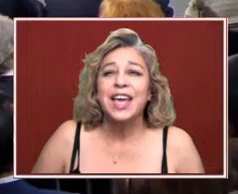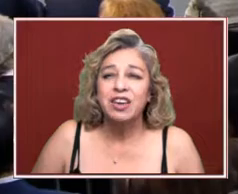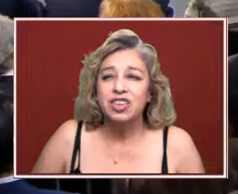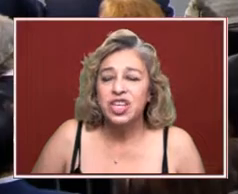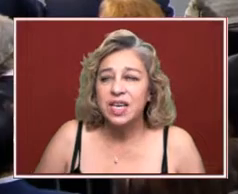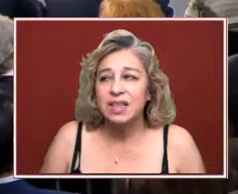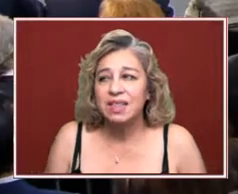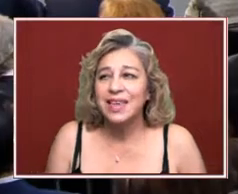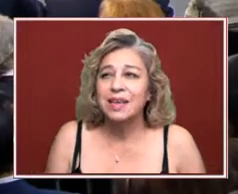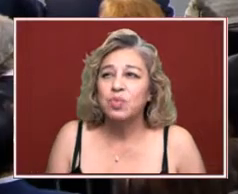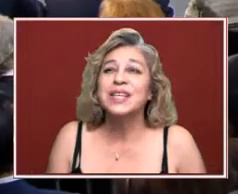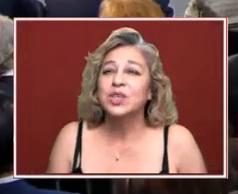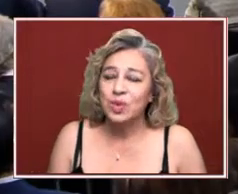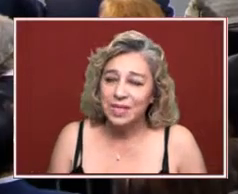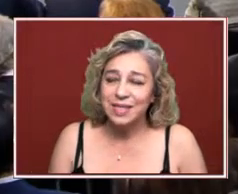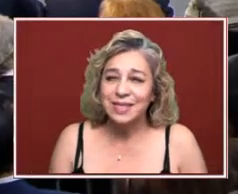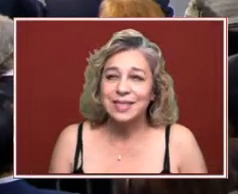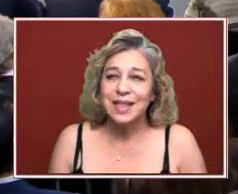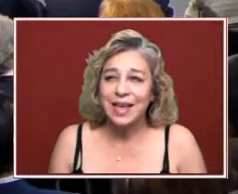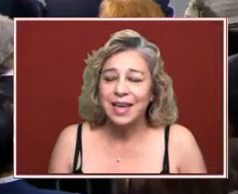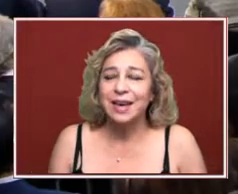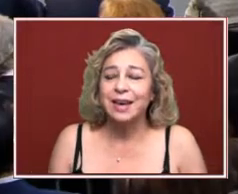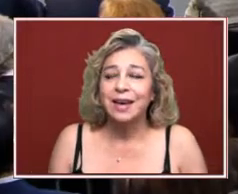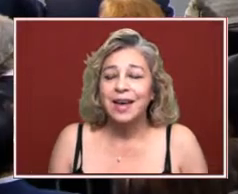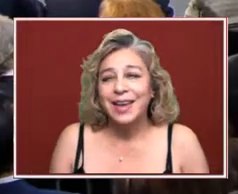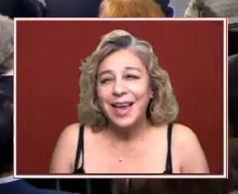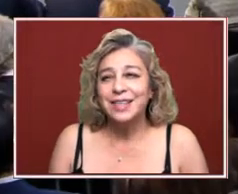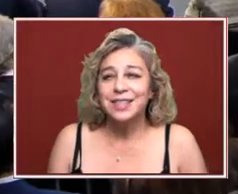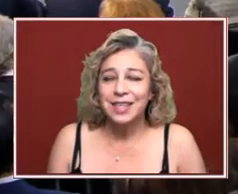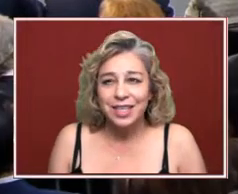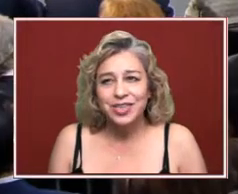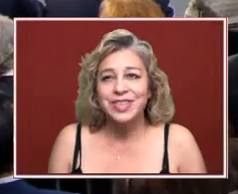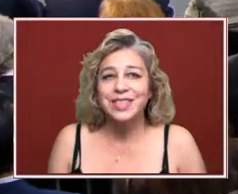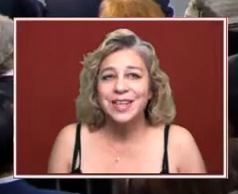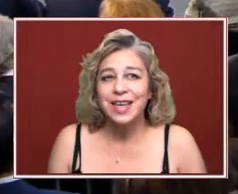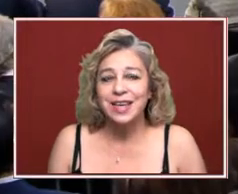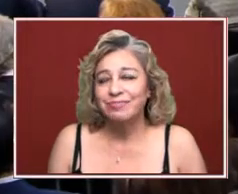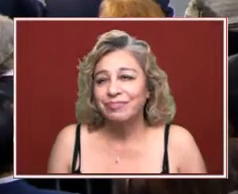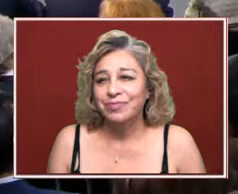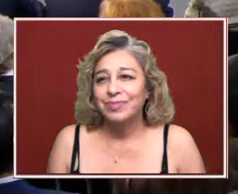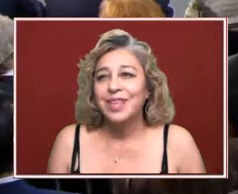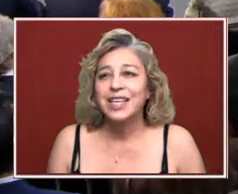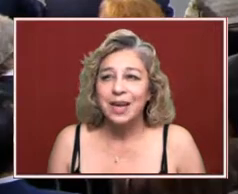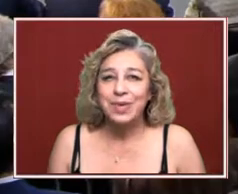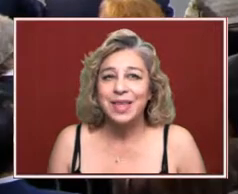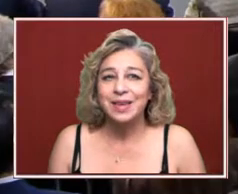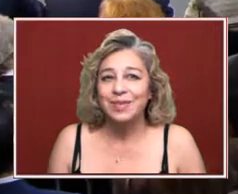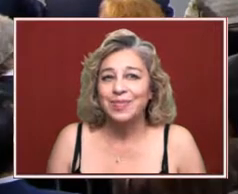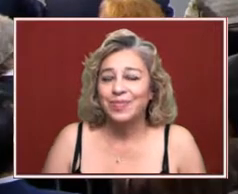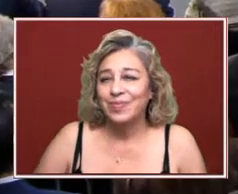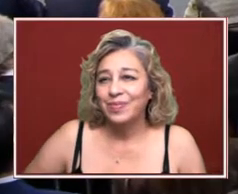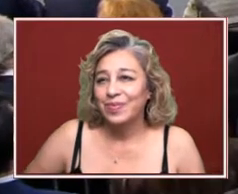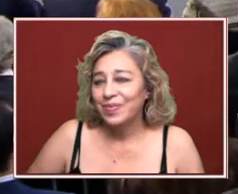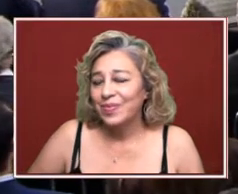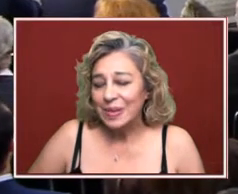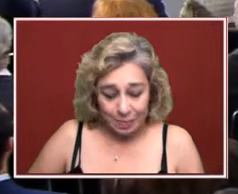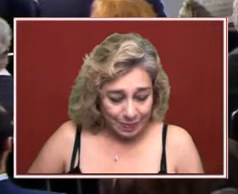like energy thing, resources, like gas, electricity, that type of thing.